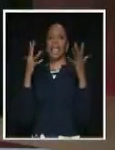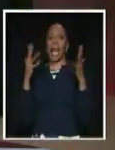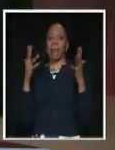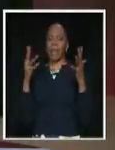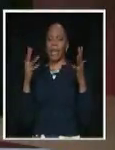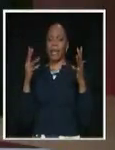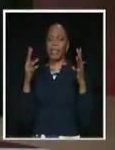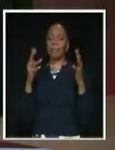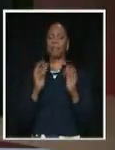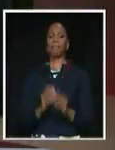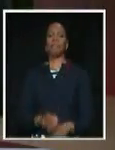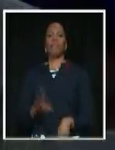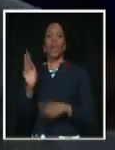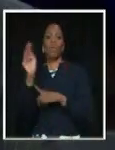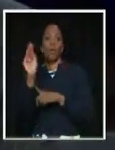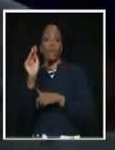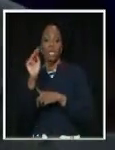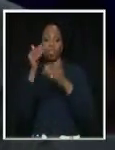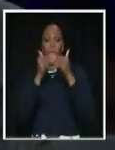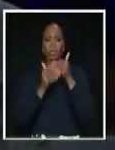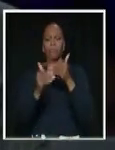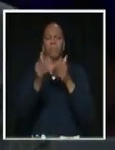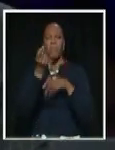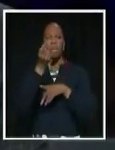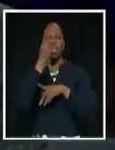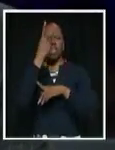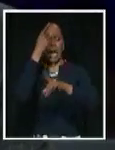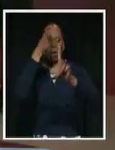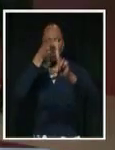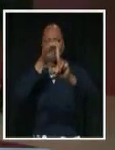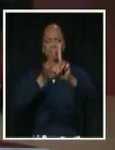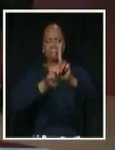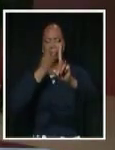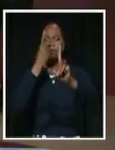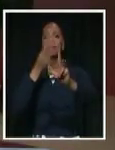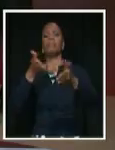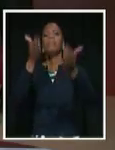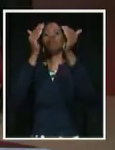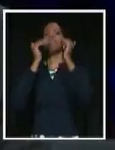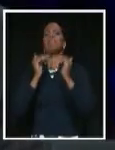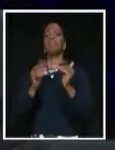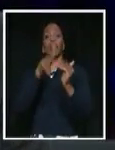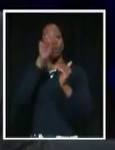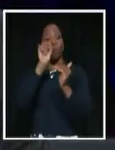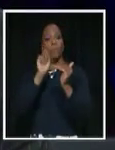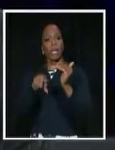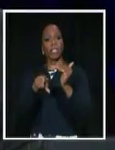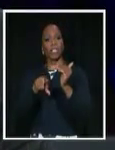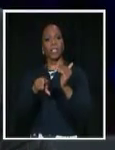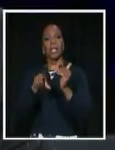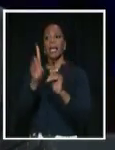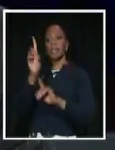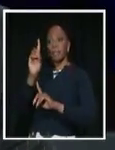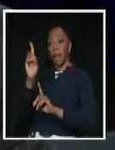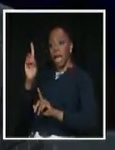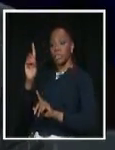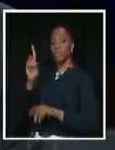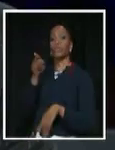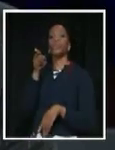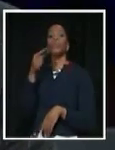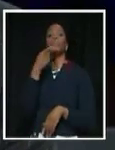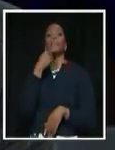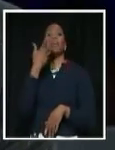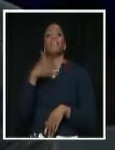to choose. Maurice, sir, we're going to move on. I think we got the idea. Next question. Mr. de Blasio, you have said